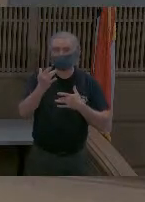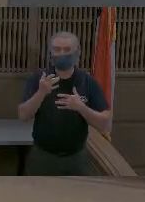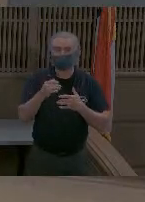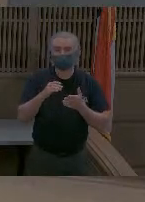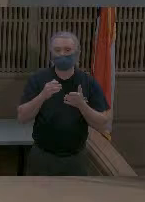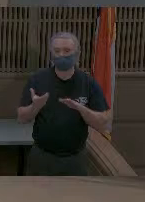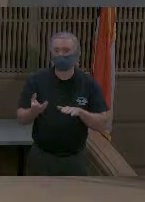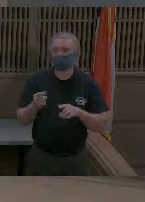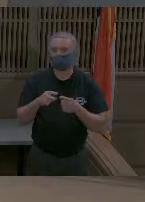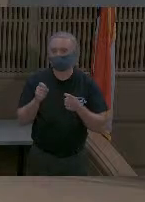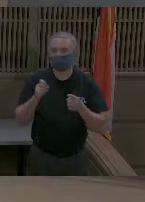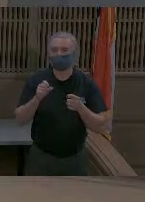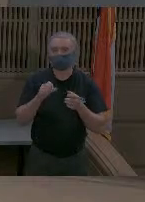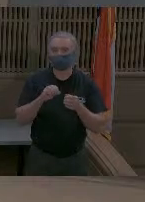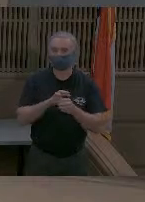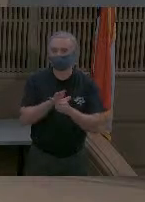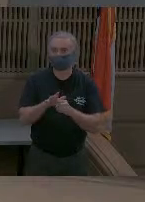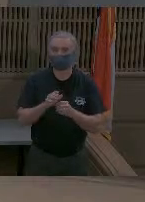from the infection.